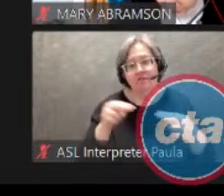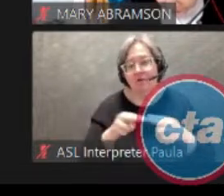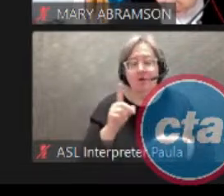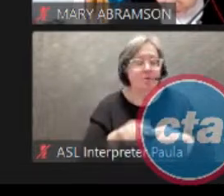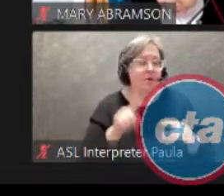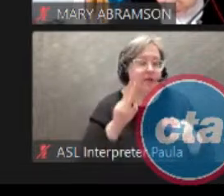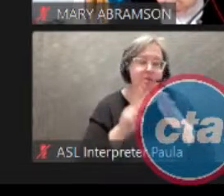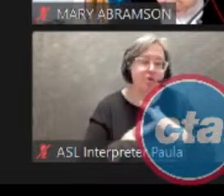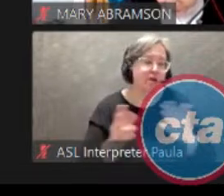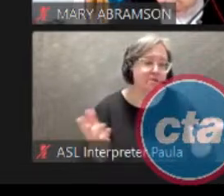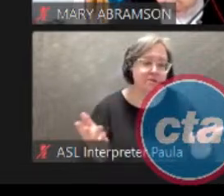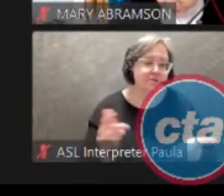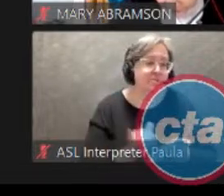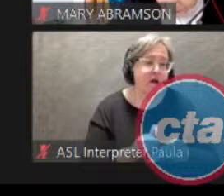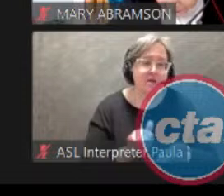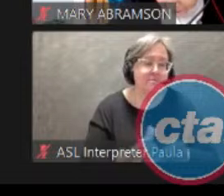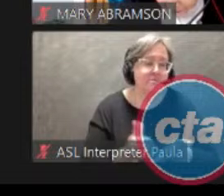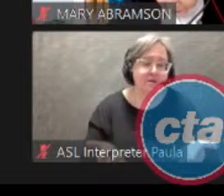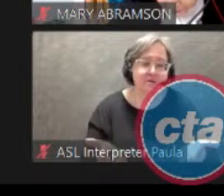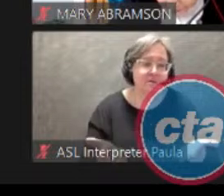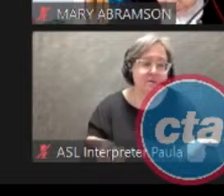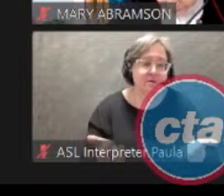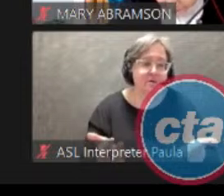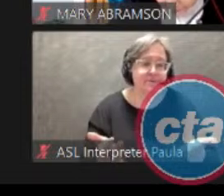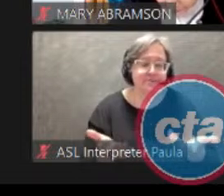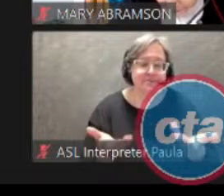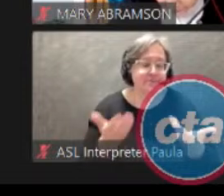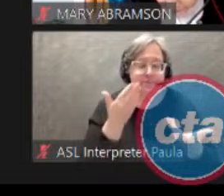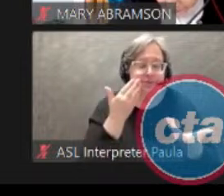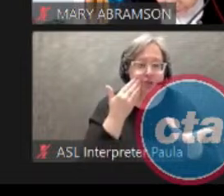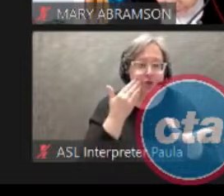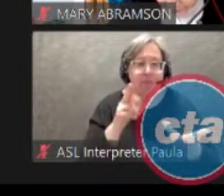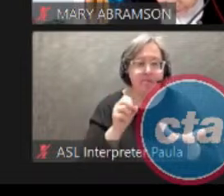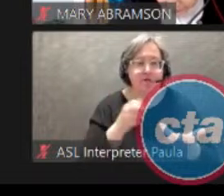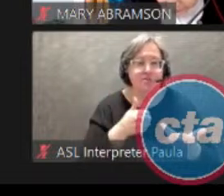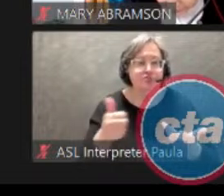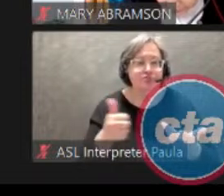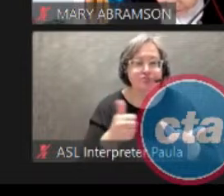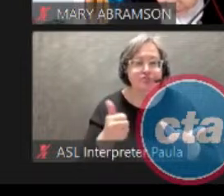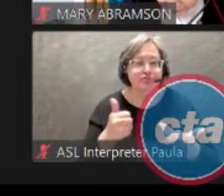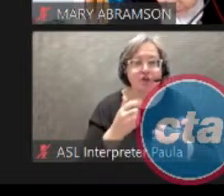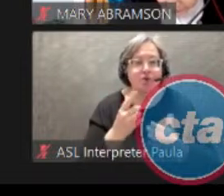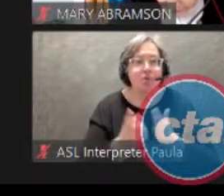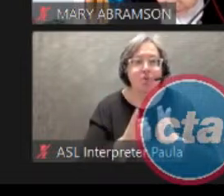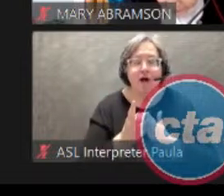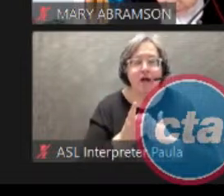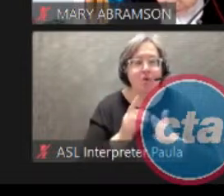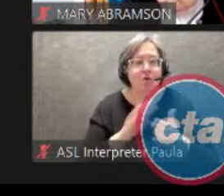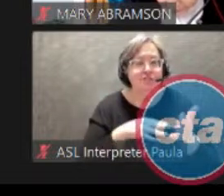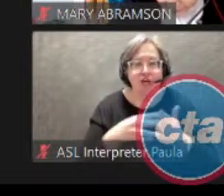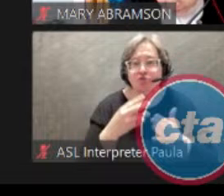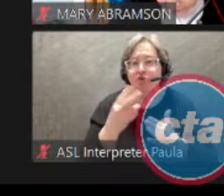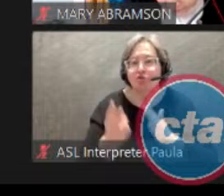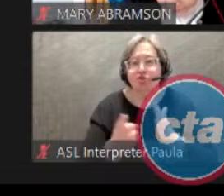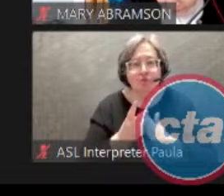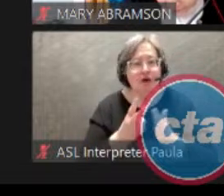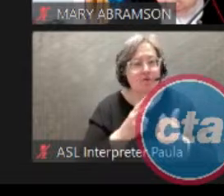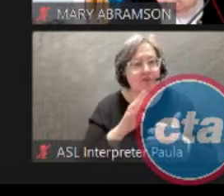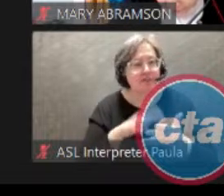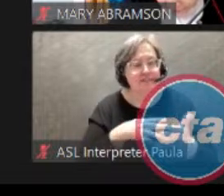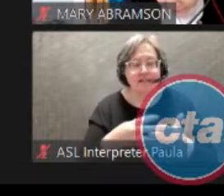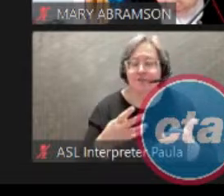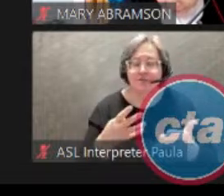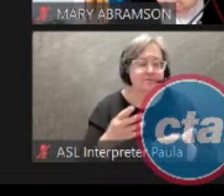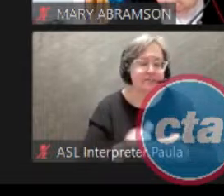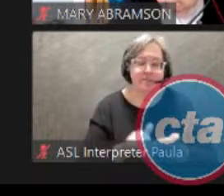unpredictable. There's just no way that we can run and know that buses would run on a 2-hour schedule or a 1-hour schedule or whatever else that might be. And